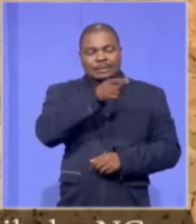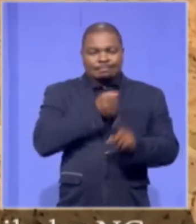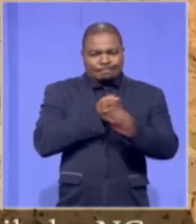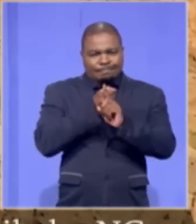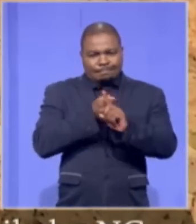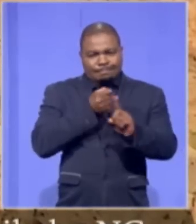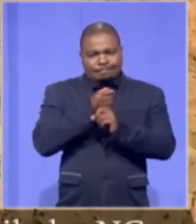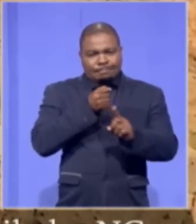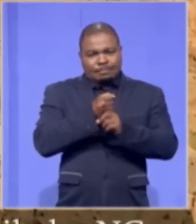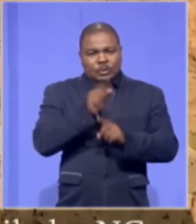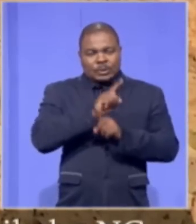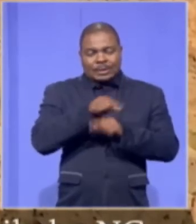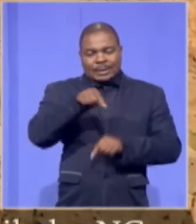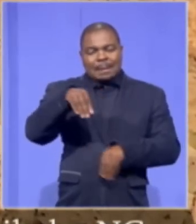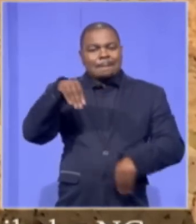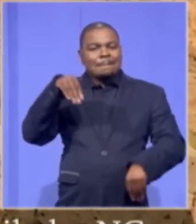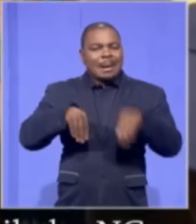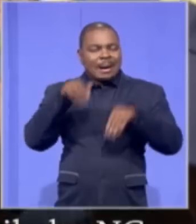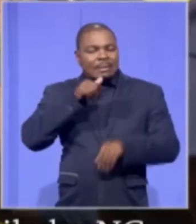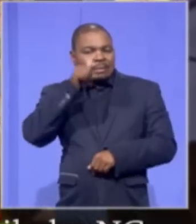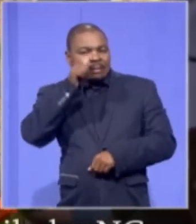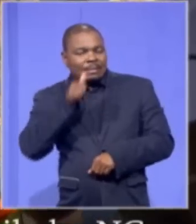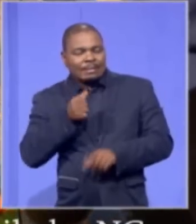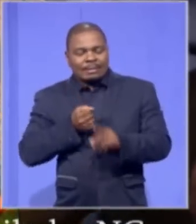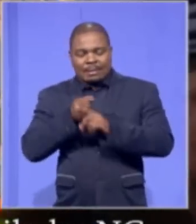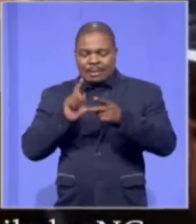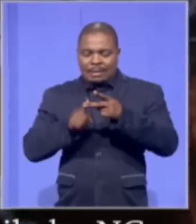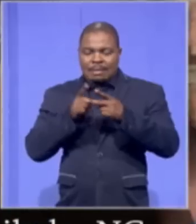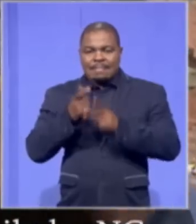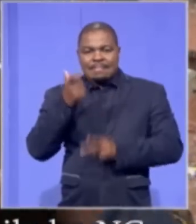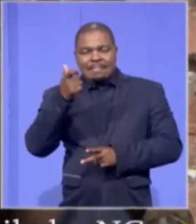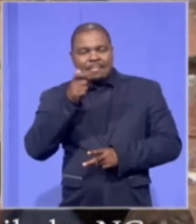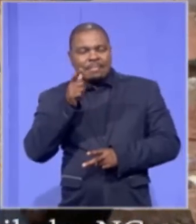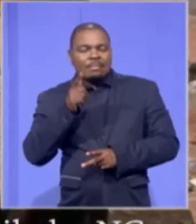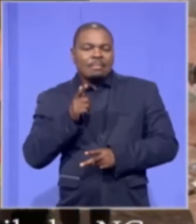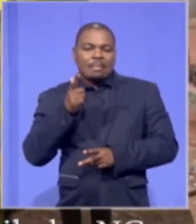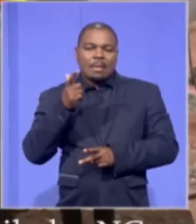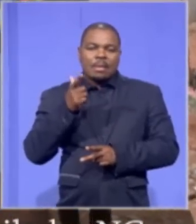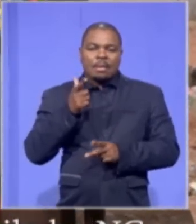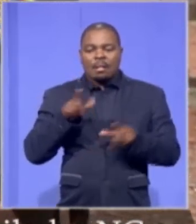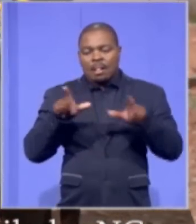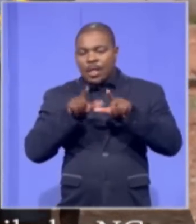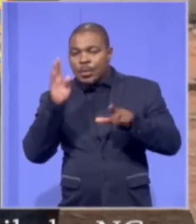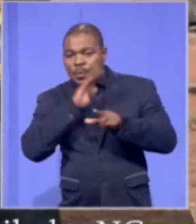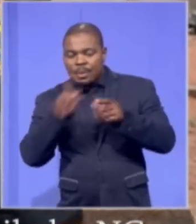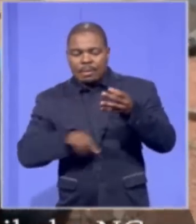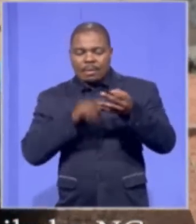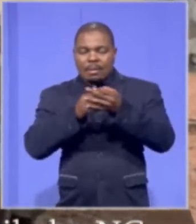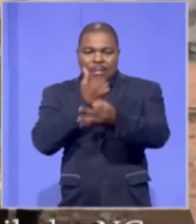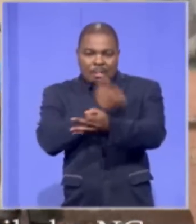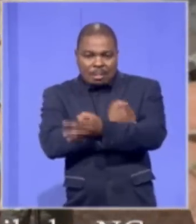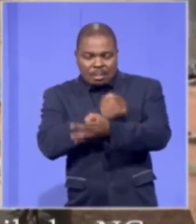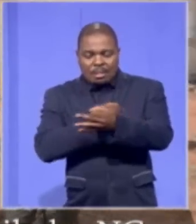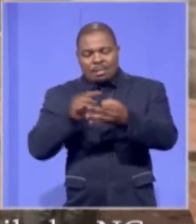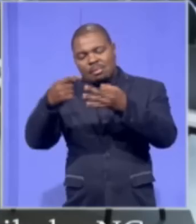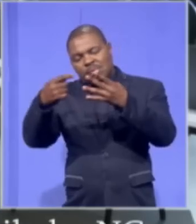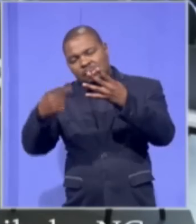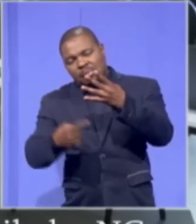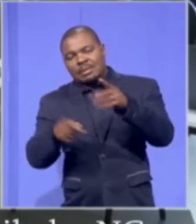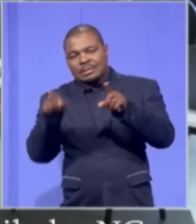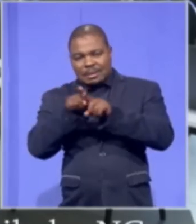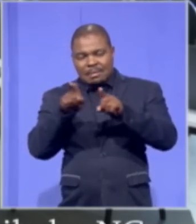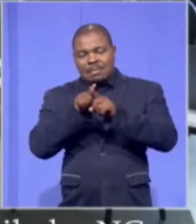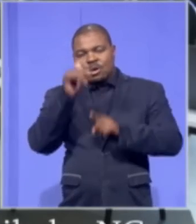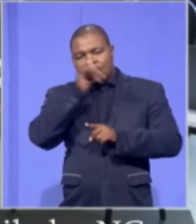pele kgahlano le ho rafa ho seng molaong, dithunya tse seng molaong, dititifatse le diketso tse ding tsa ditlolo tsa molao.